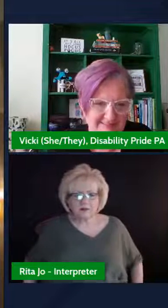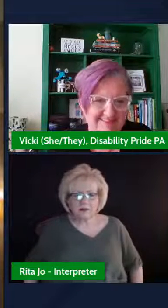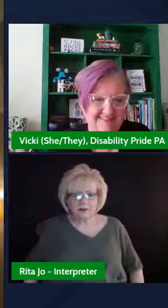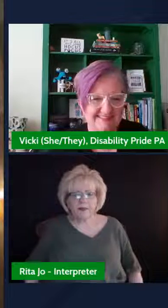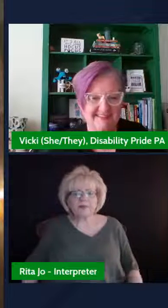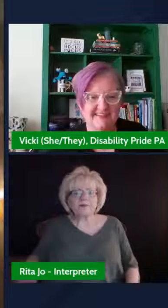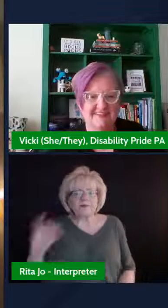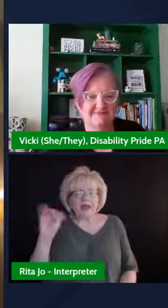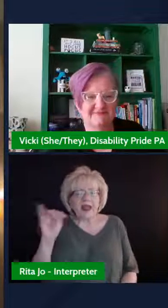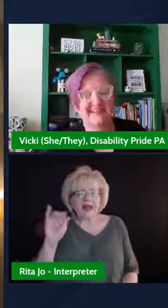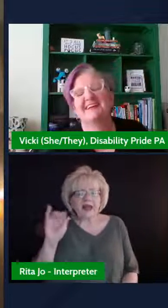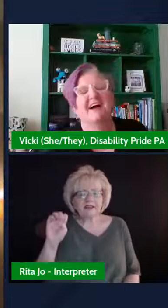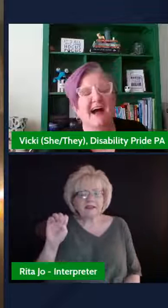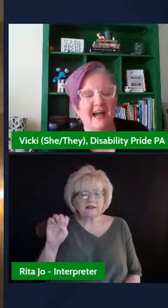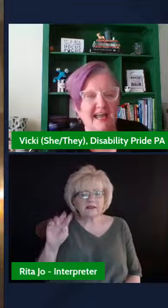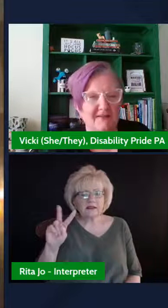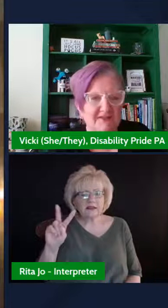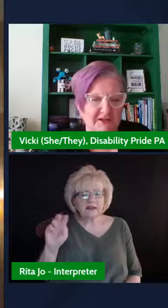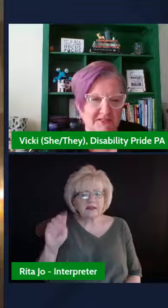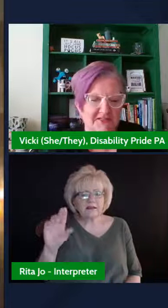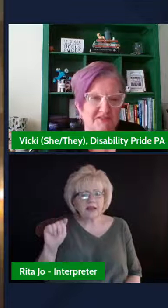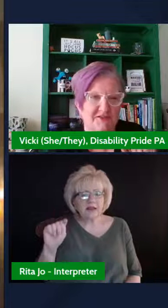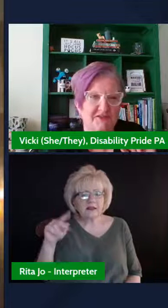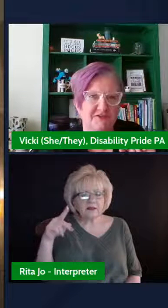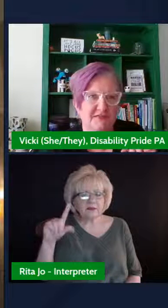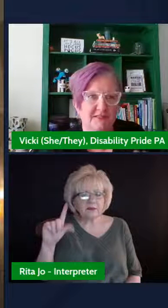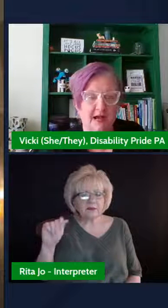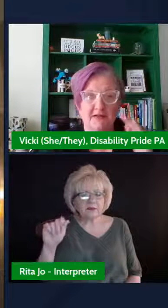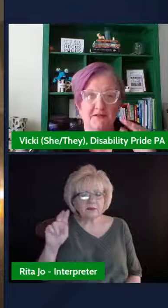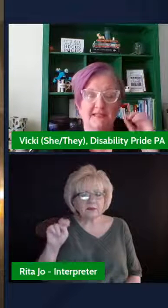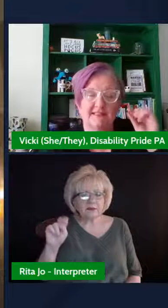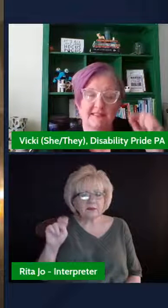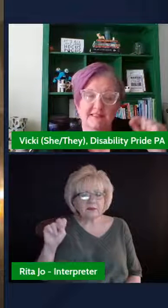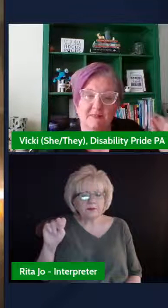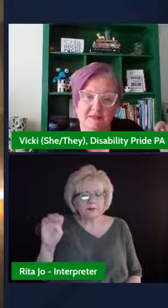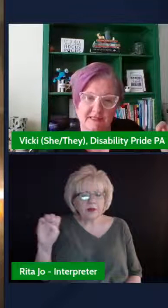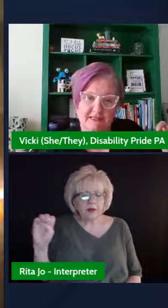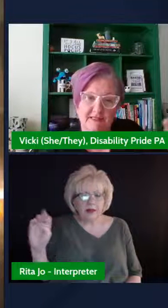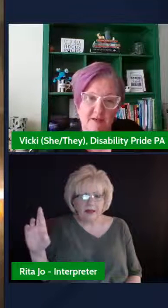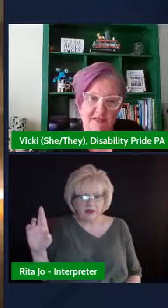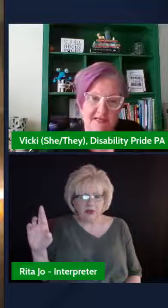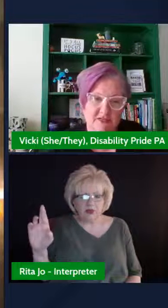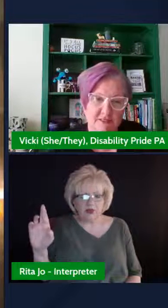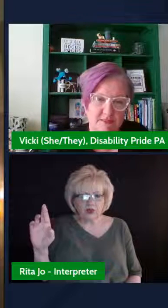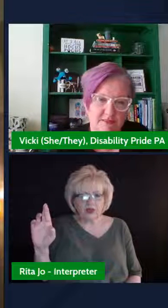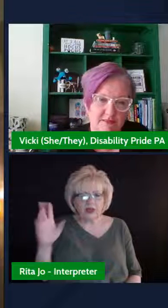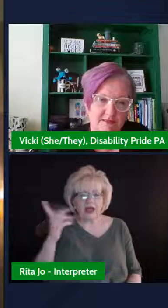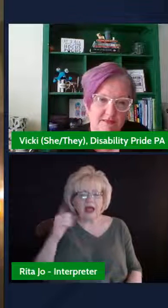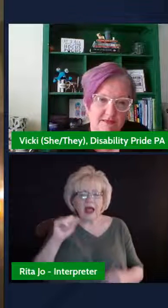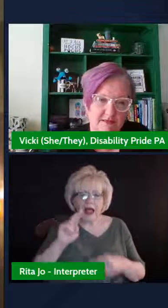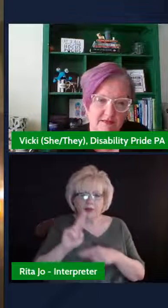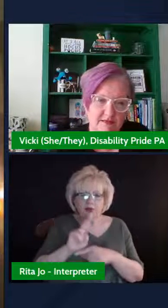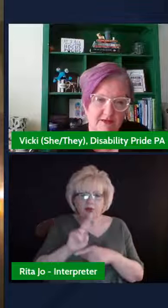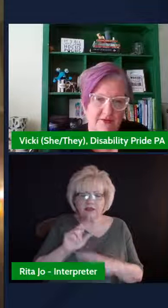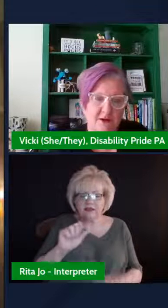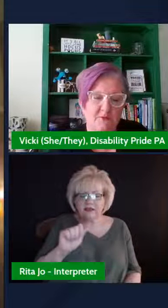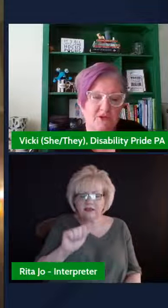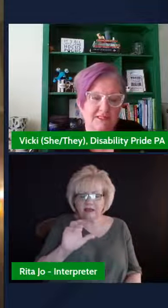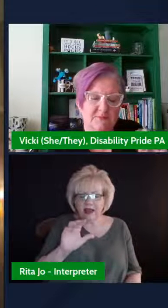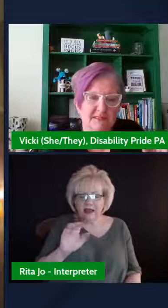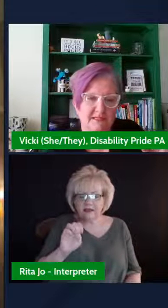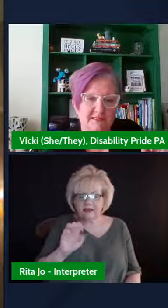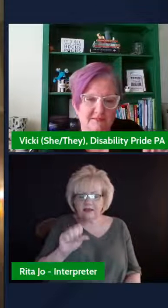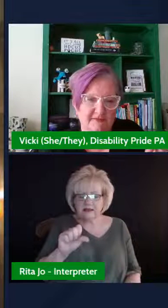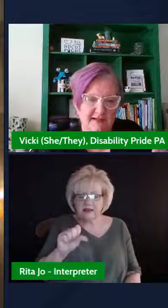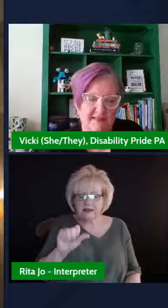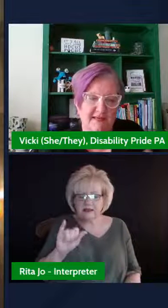planner, um, I have started to use, accessibility accommodation Okay. Yeah.